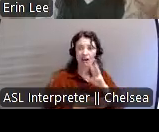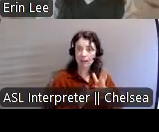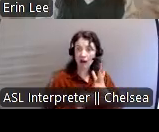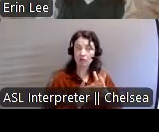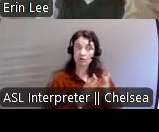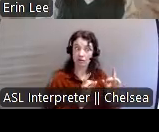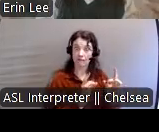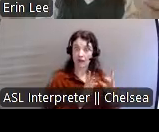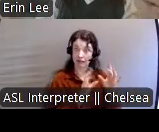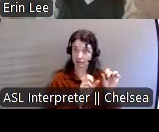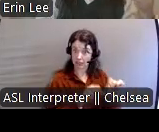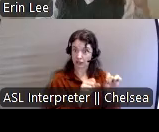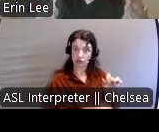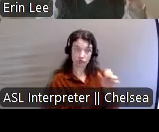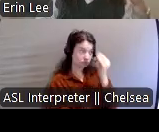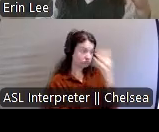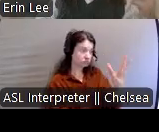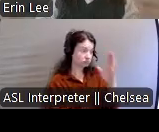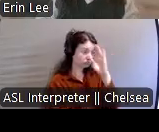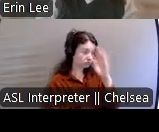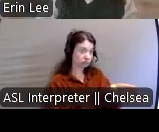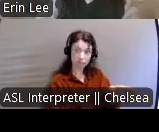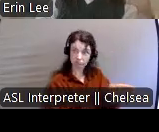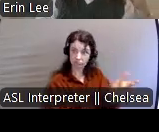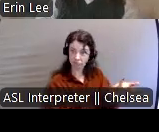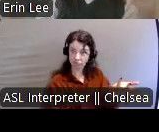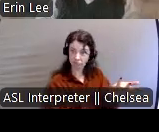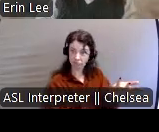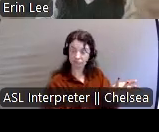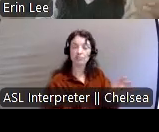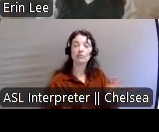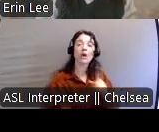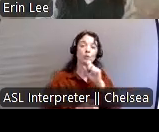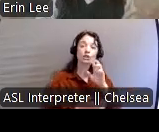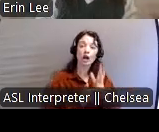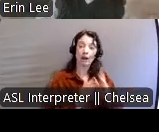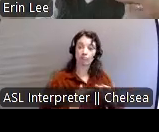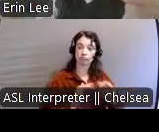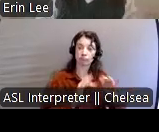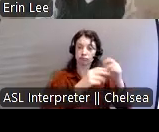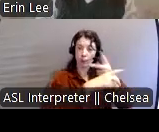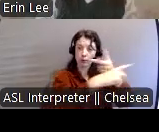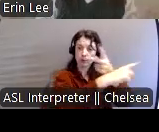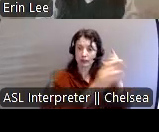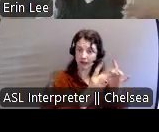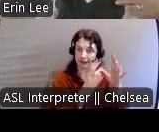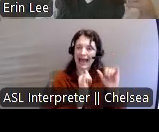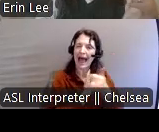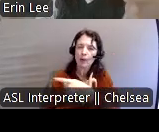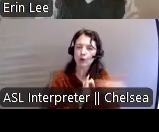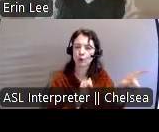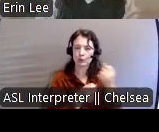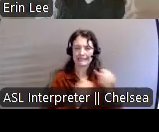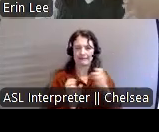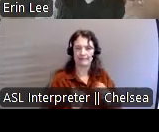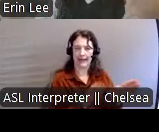we talking about escalation of violence and the potential of that? How are we safety planning? Faith engagement, in many